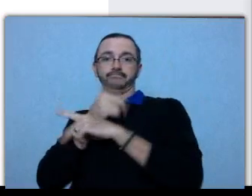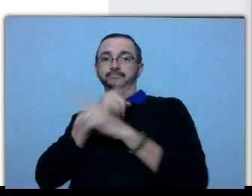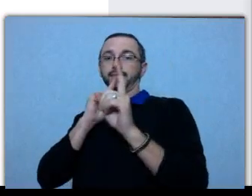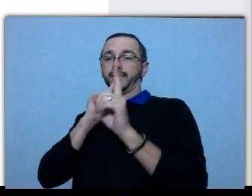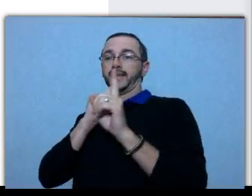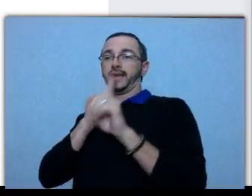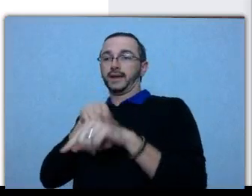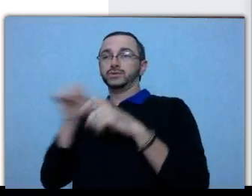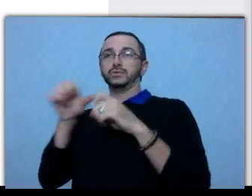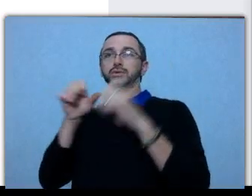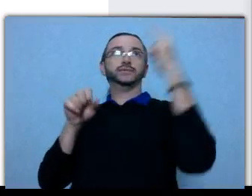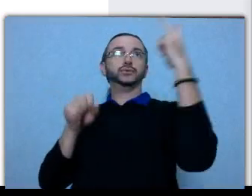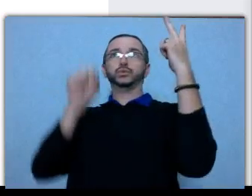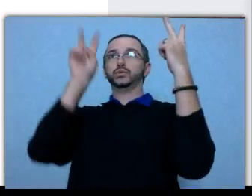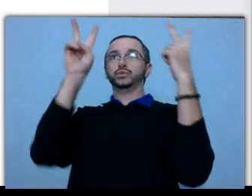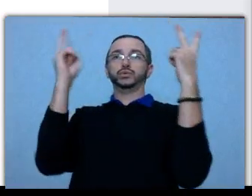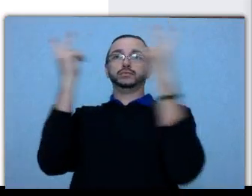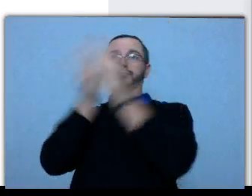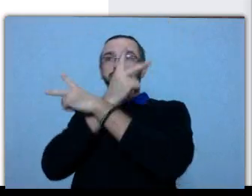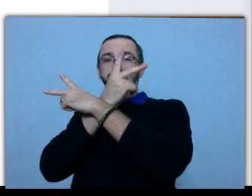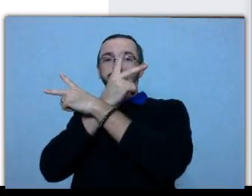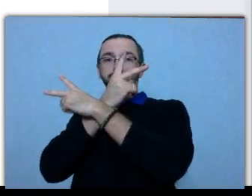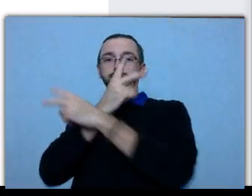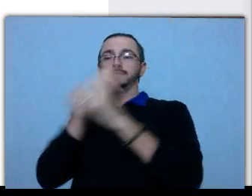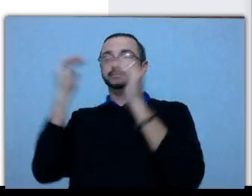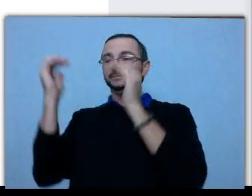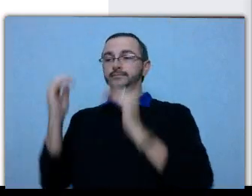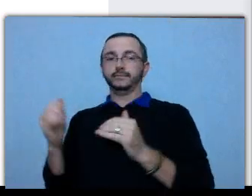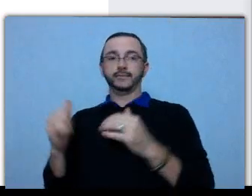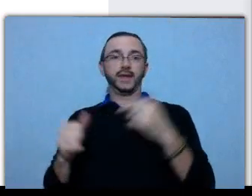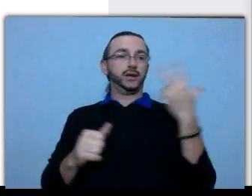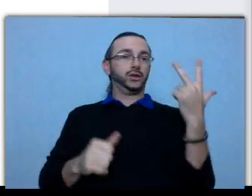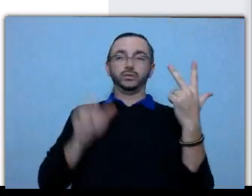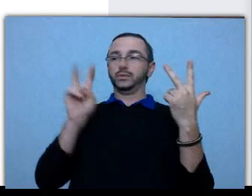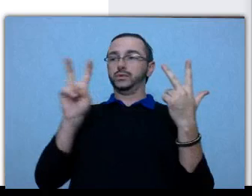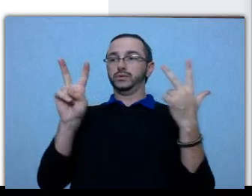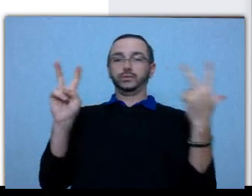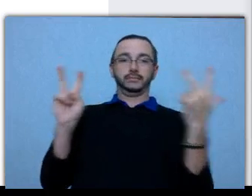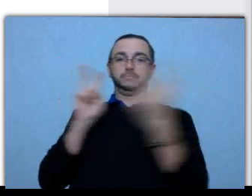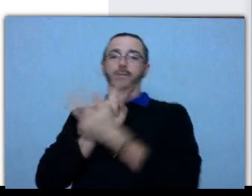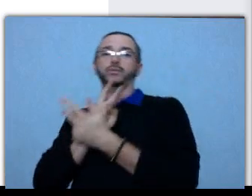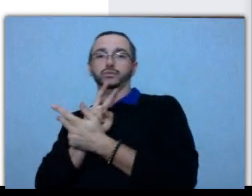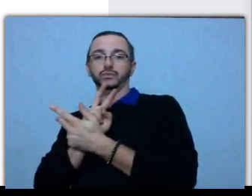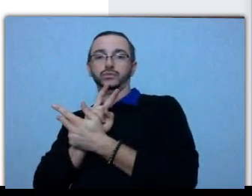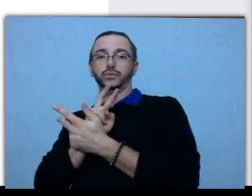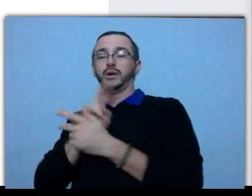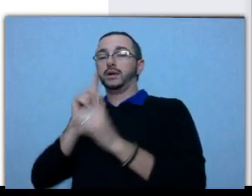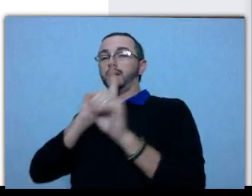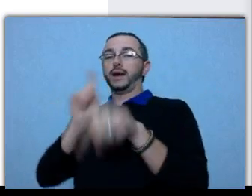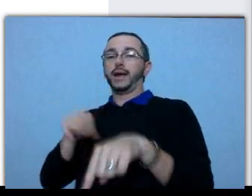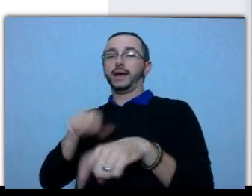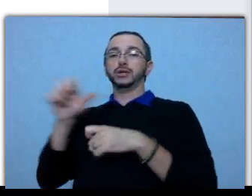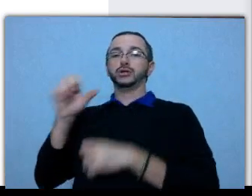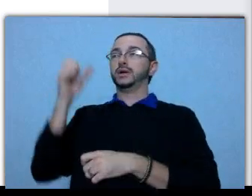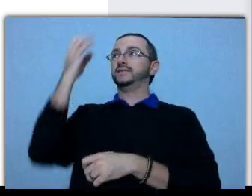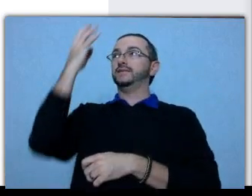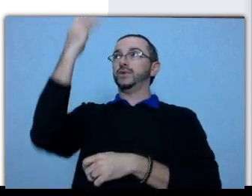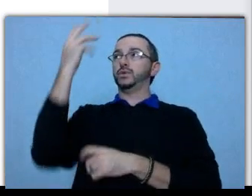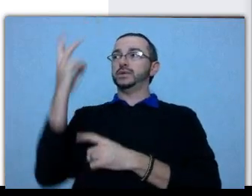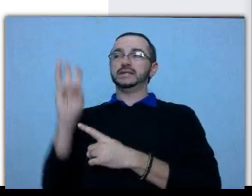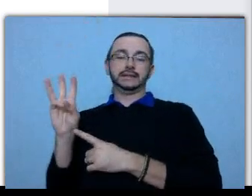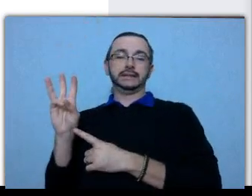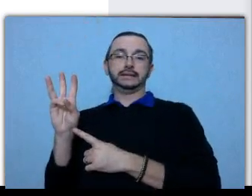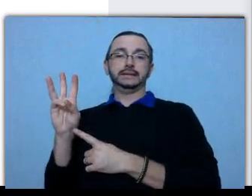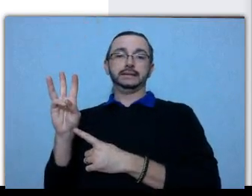times 2 and 3 times 2. Now we're going to evaluate that, and that's going to give us